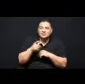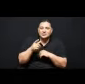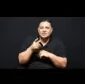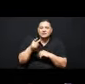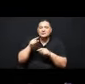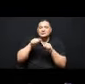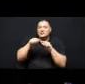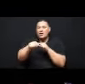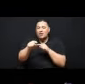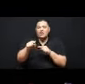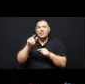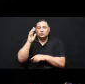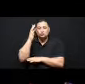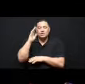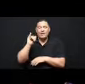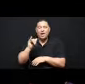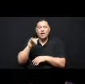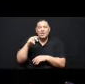Len.